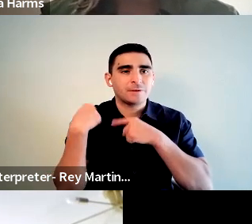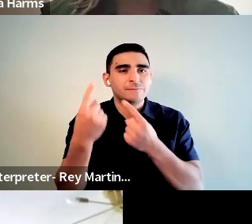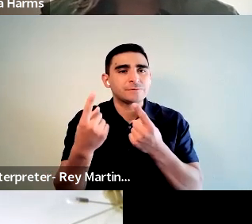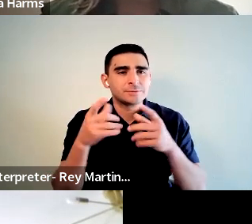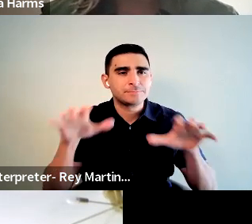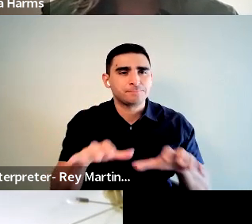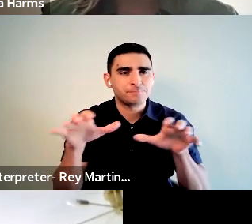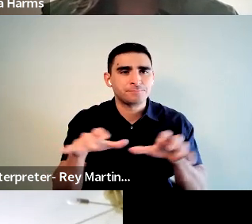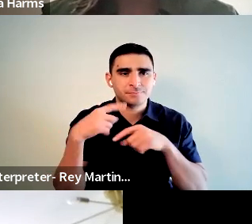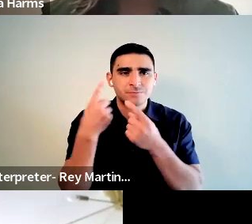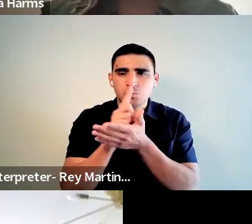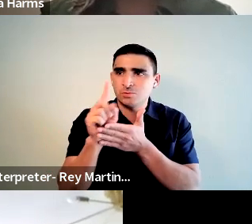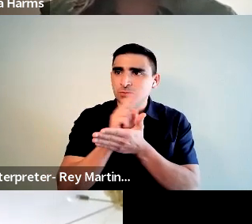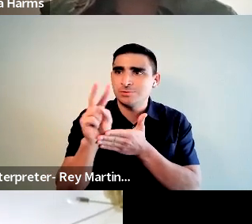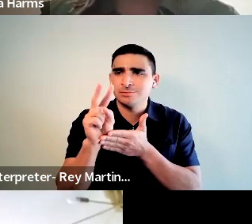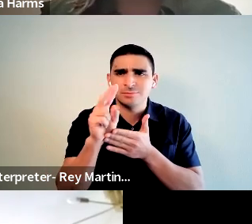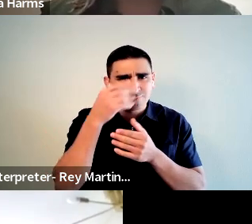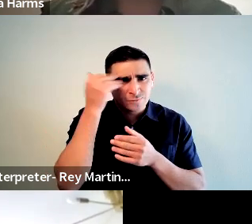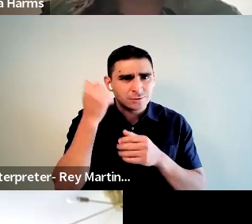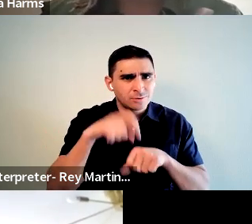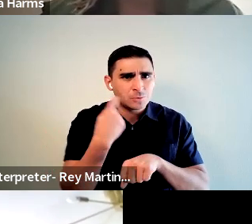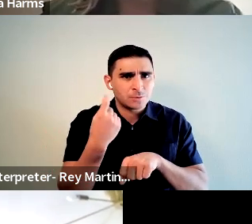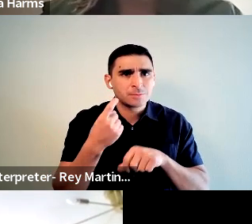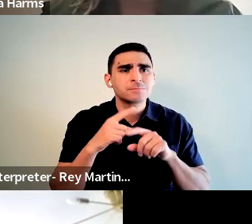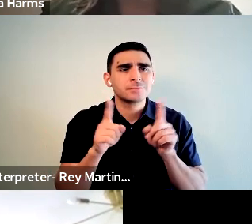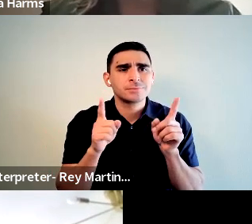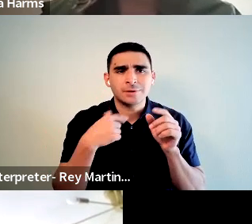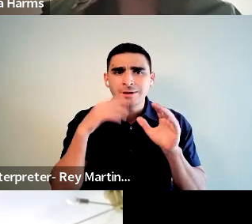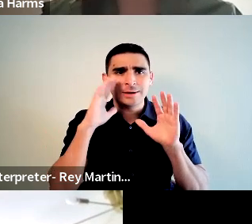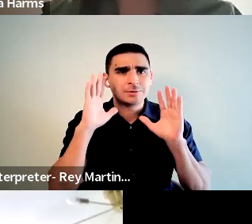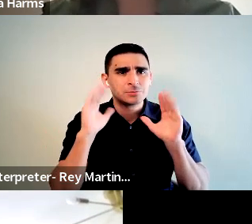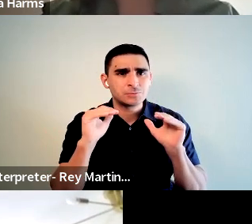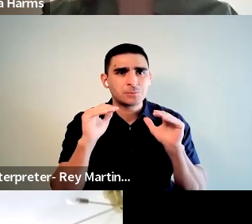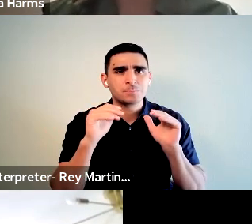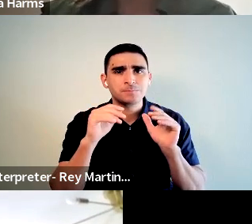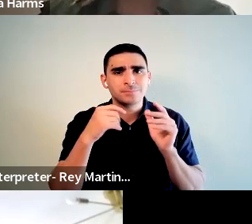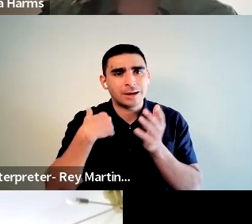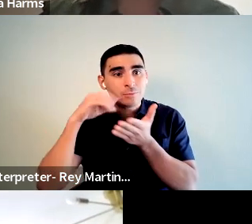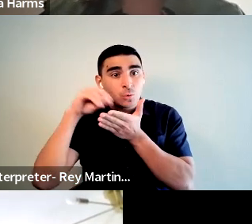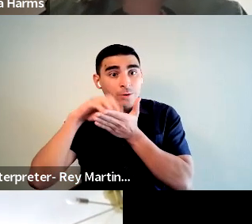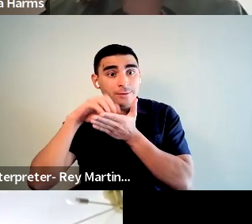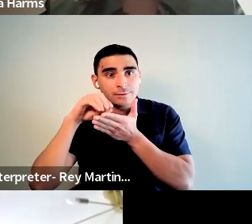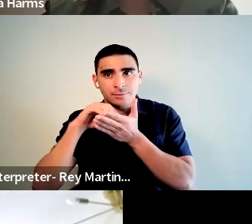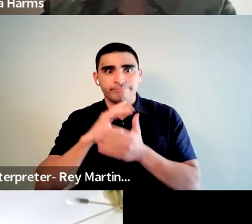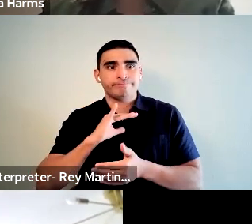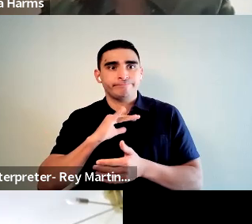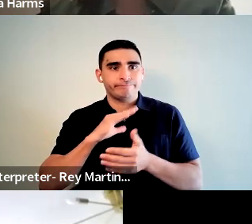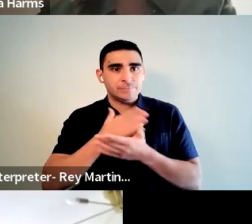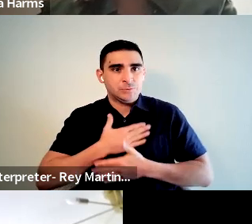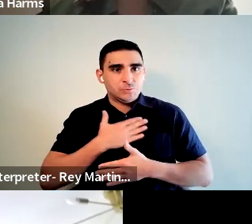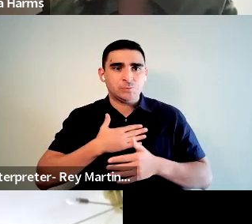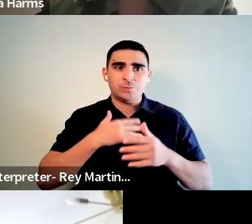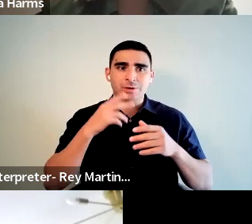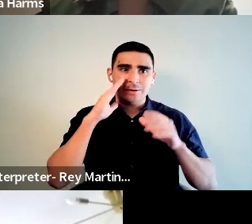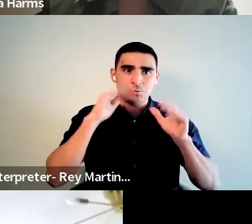I hope that everybody's getting as much as I'm getting out of this process. It's been amazing, and